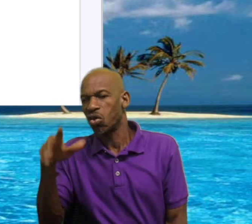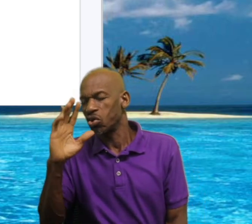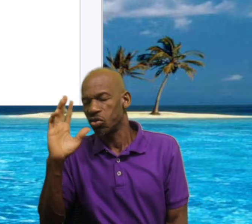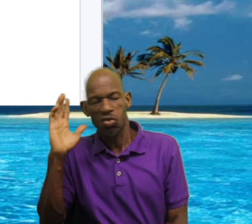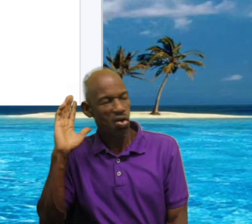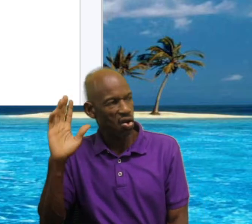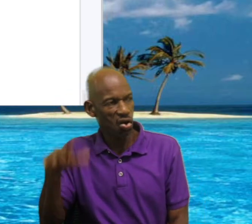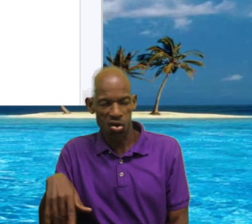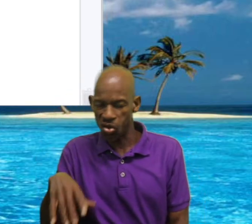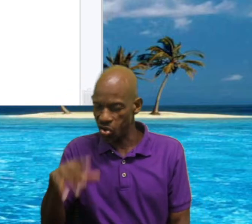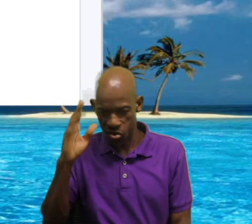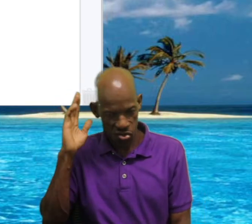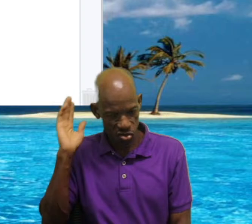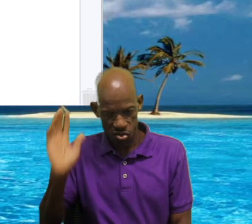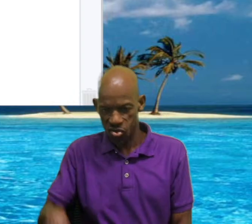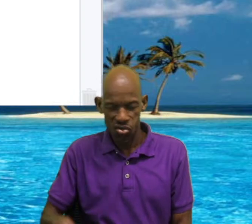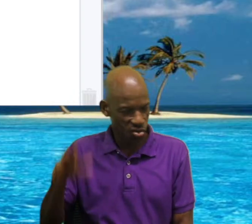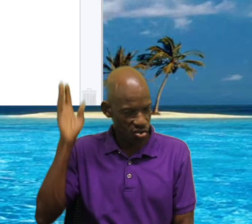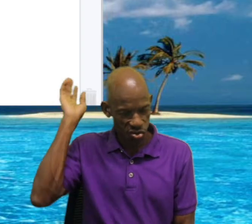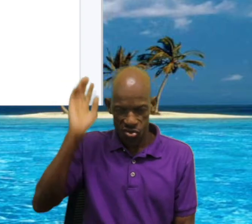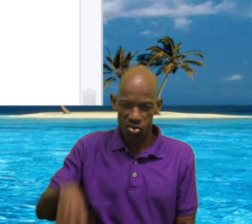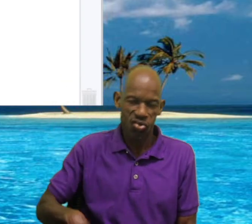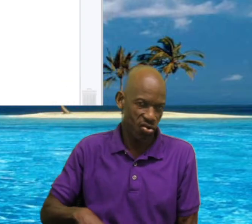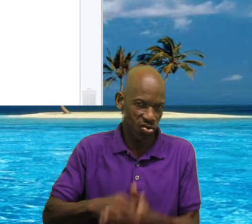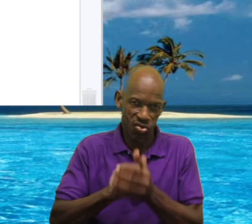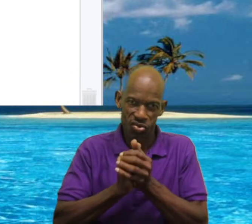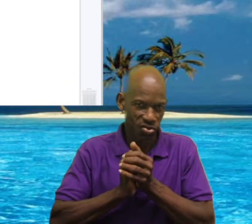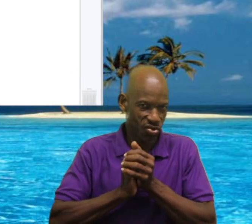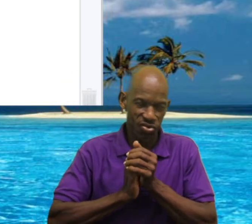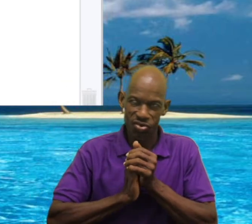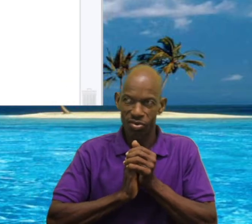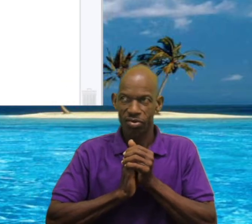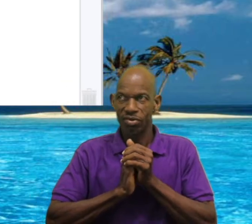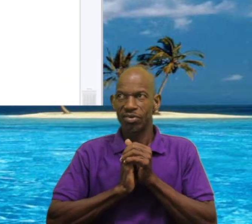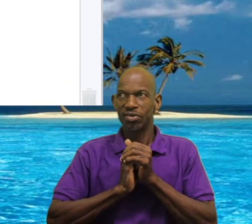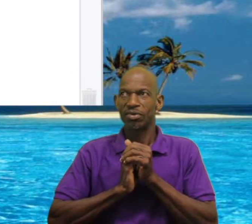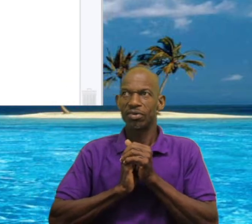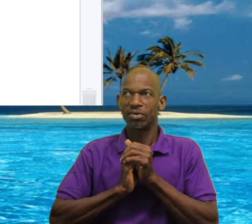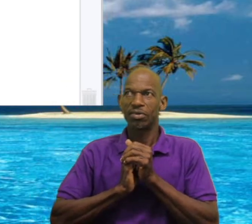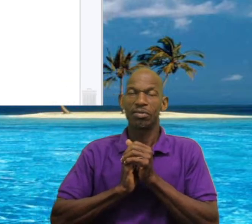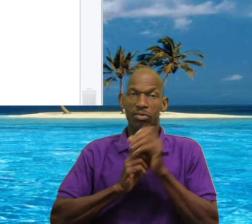Right? So when we're using but,